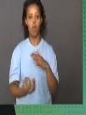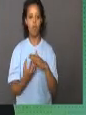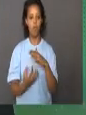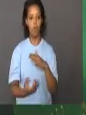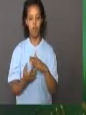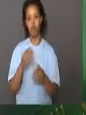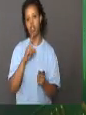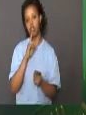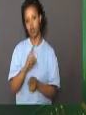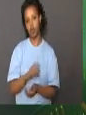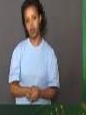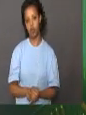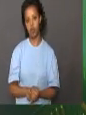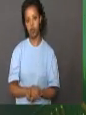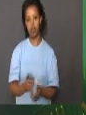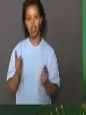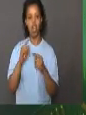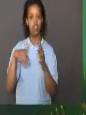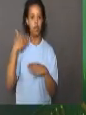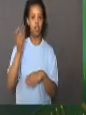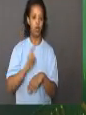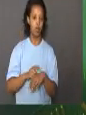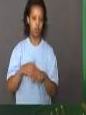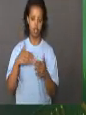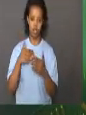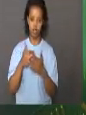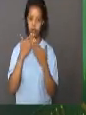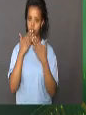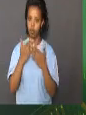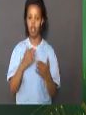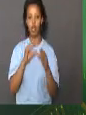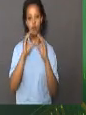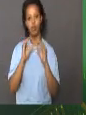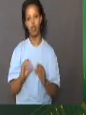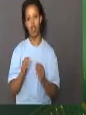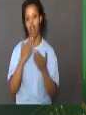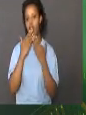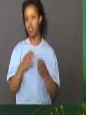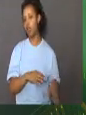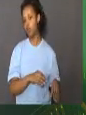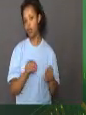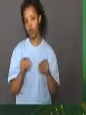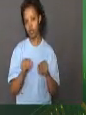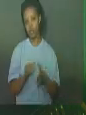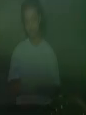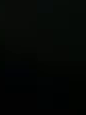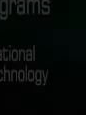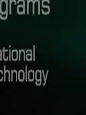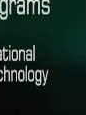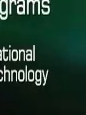fermentation. Until next time, thank you, teacher. Thank you, students.